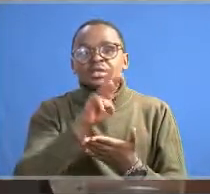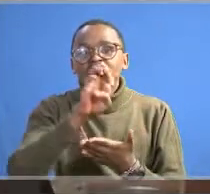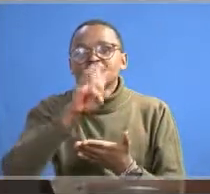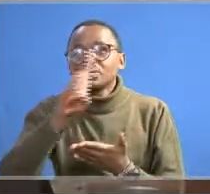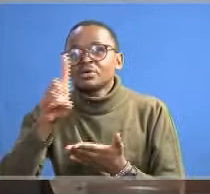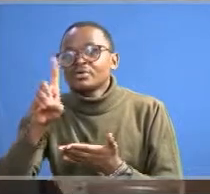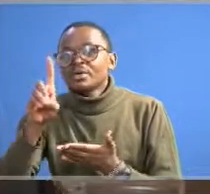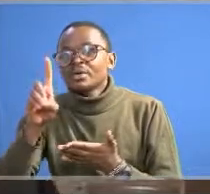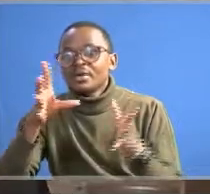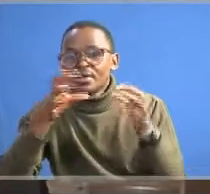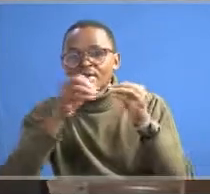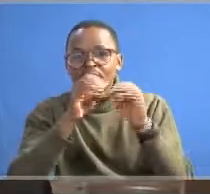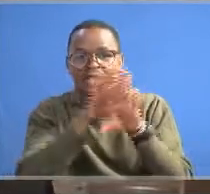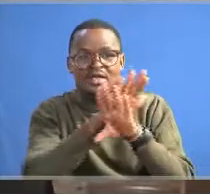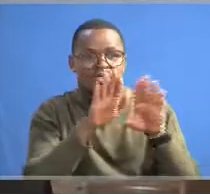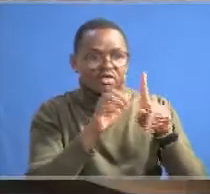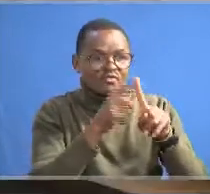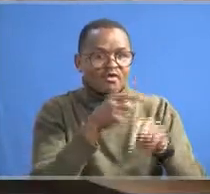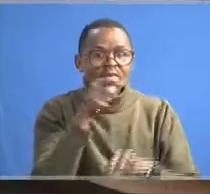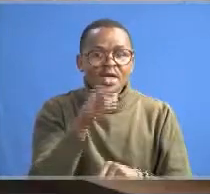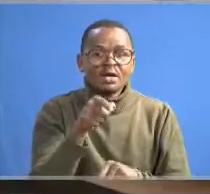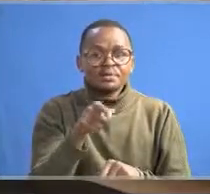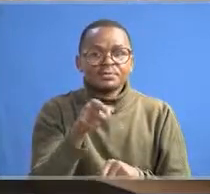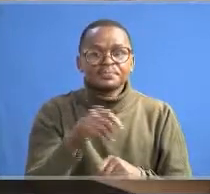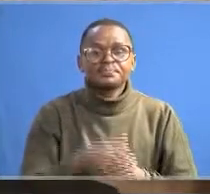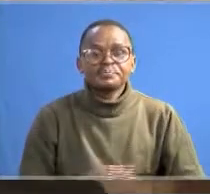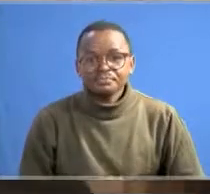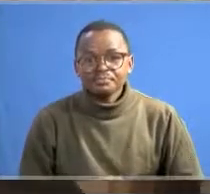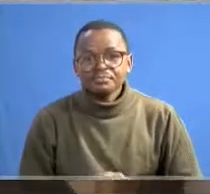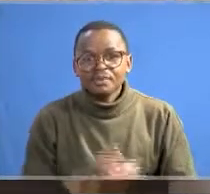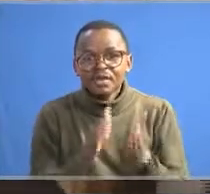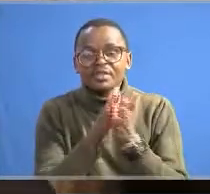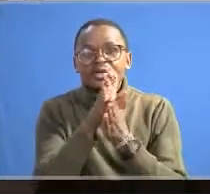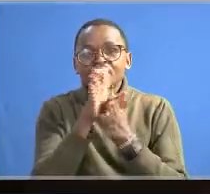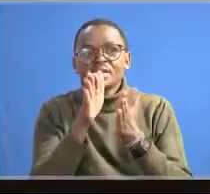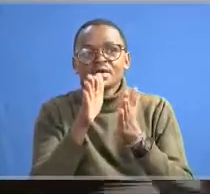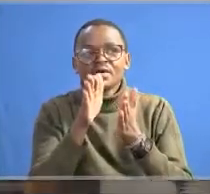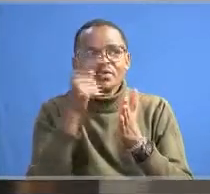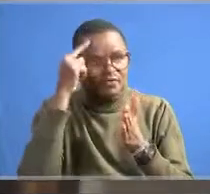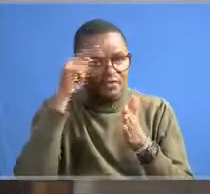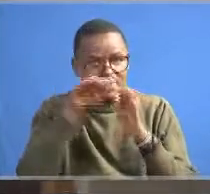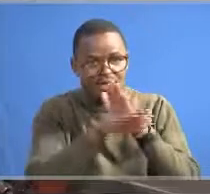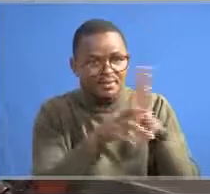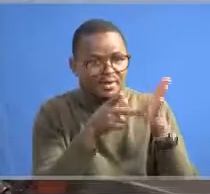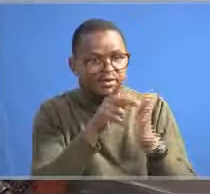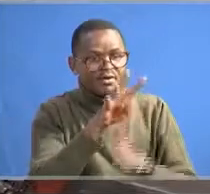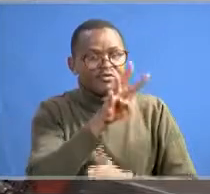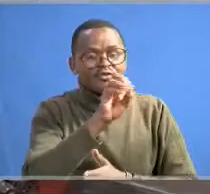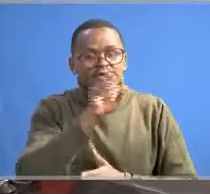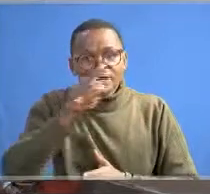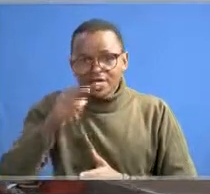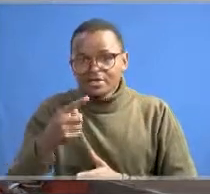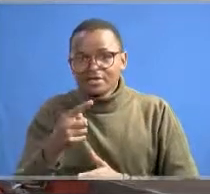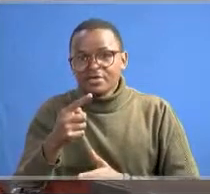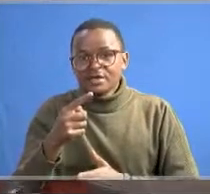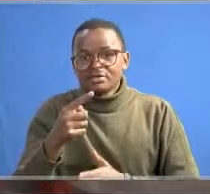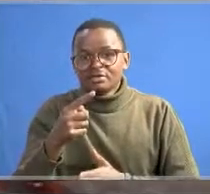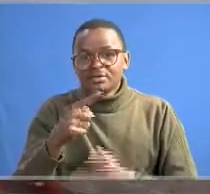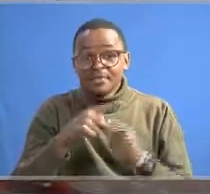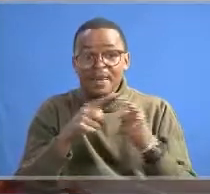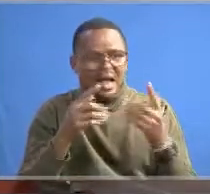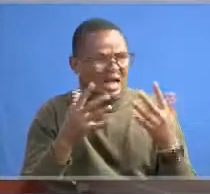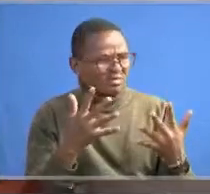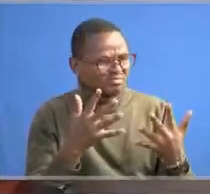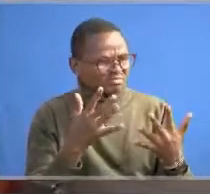we assemble everything now from here. The printers go for a basic price of 40,000 Kenya shillings. But